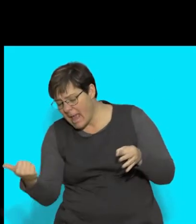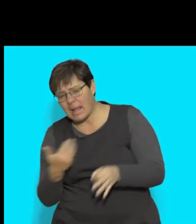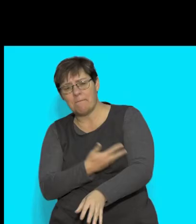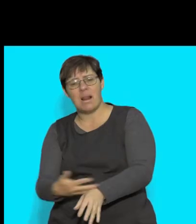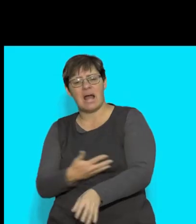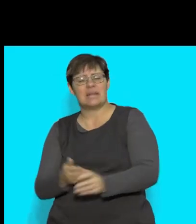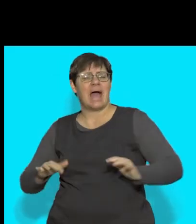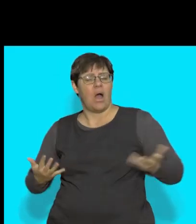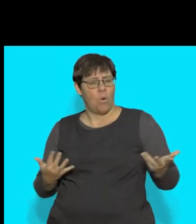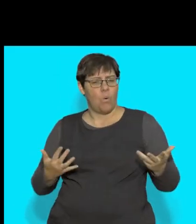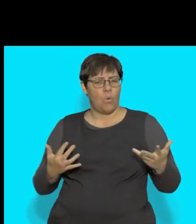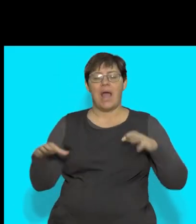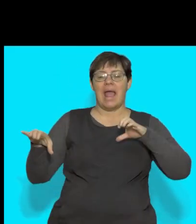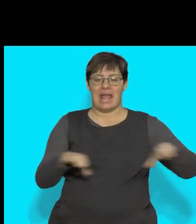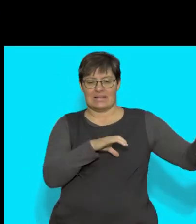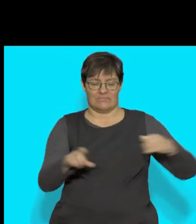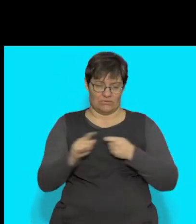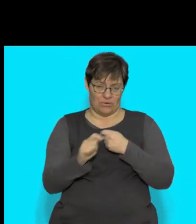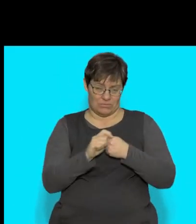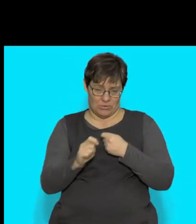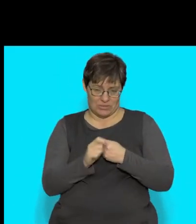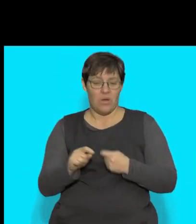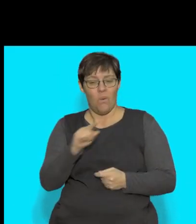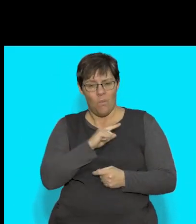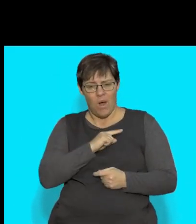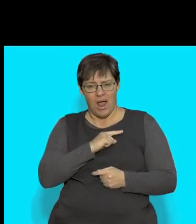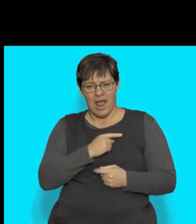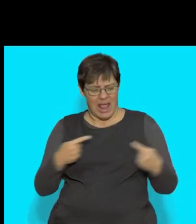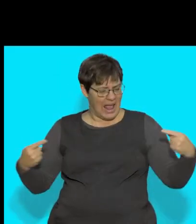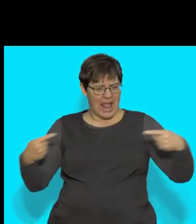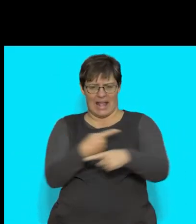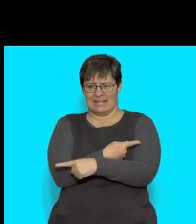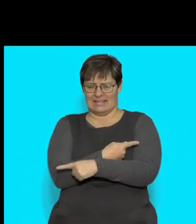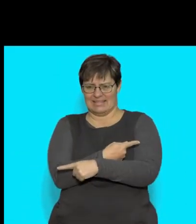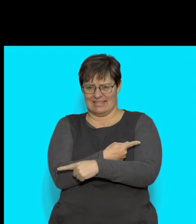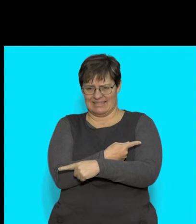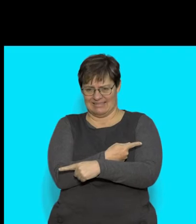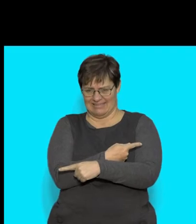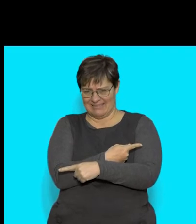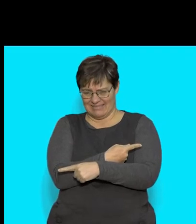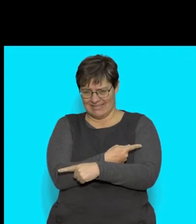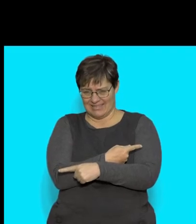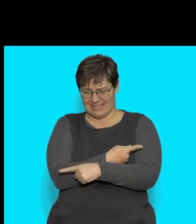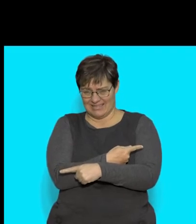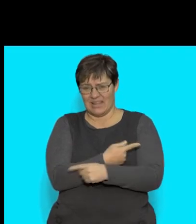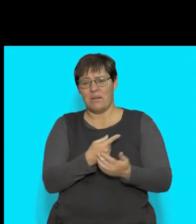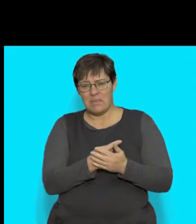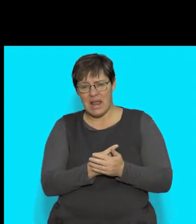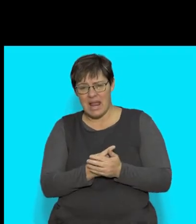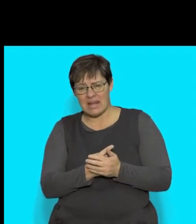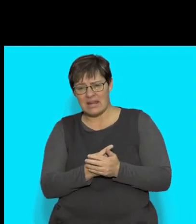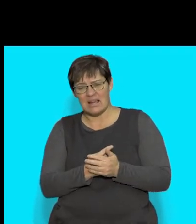against, right, the concentration gradient. We're going uphill because there's more of these substances in the